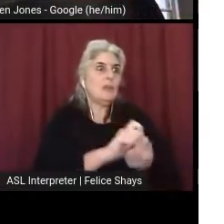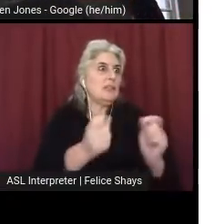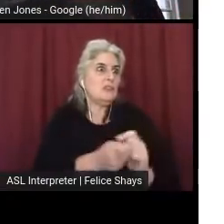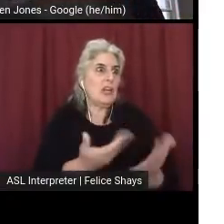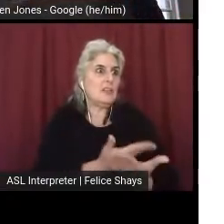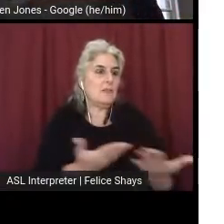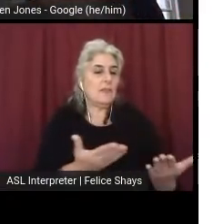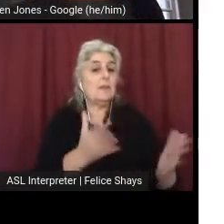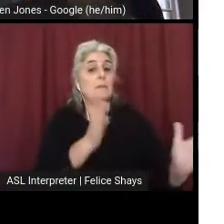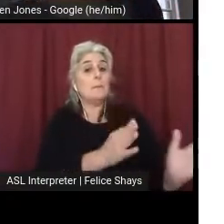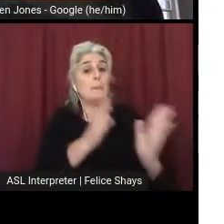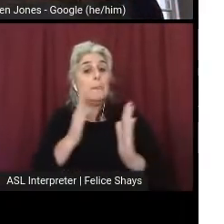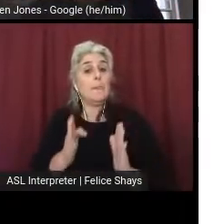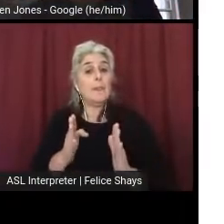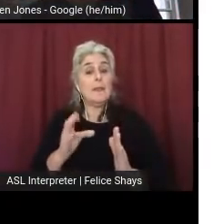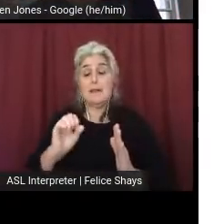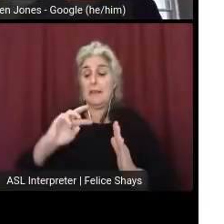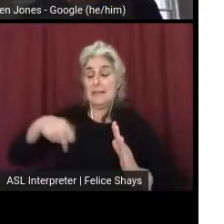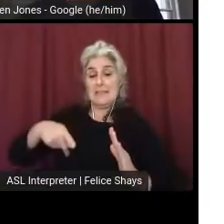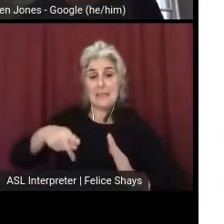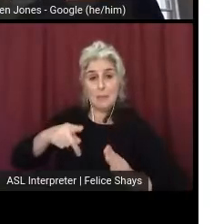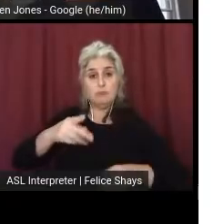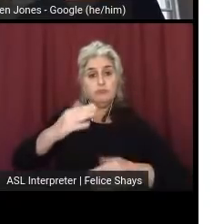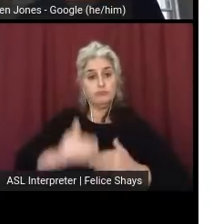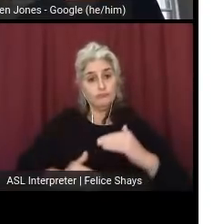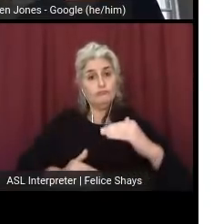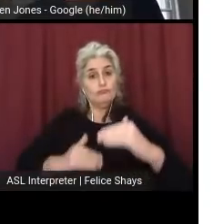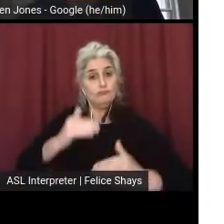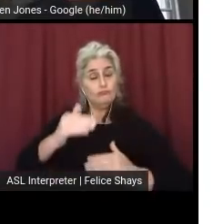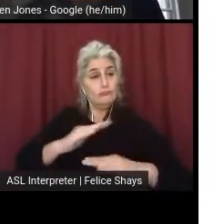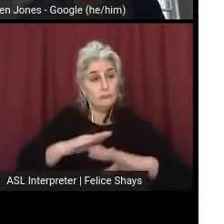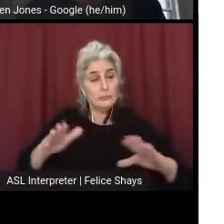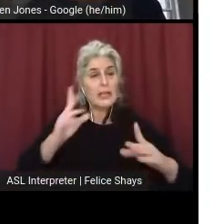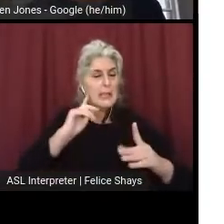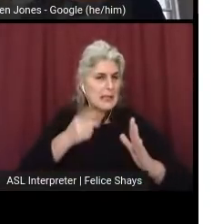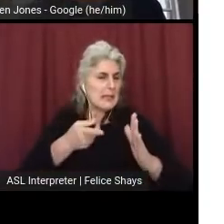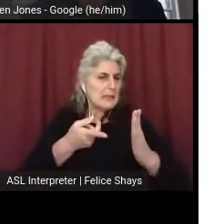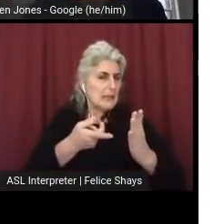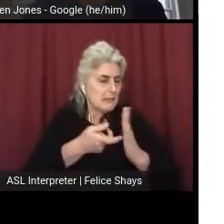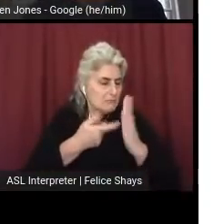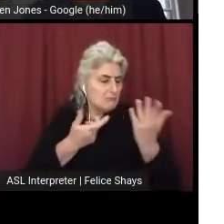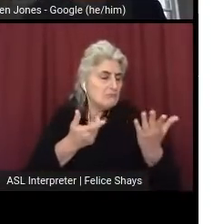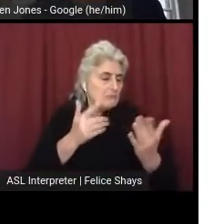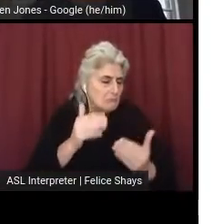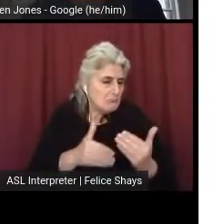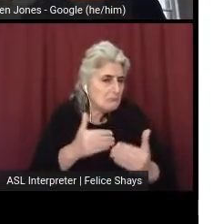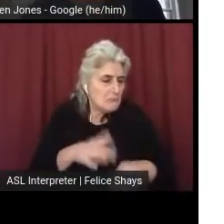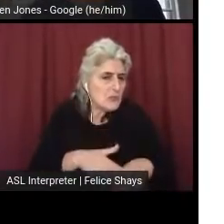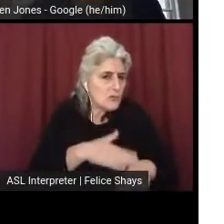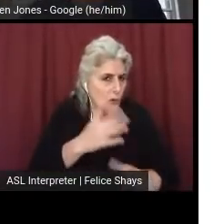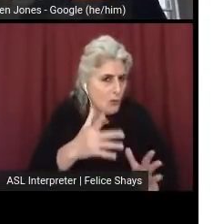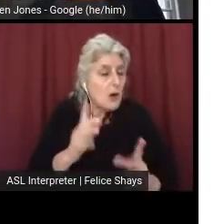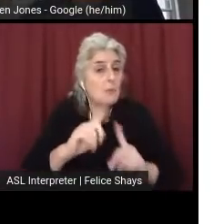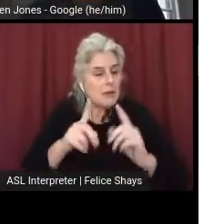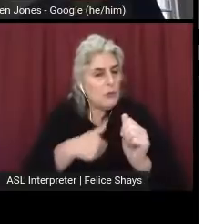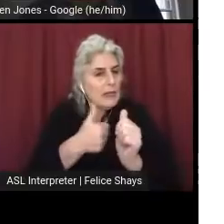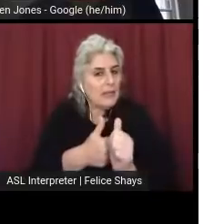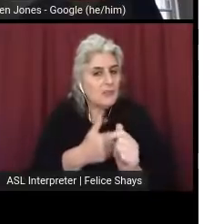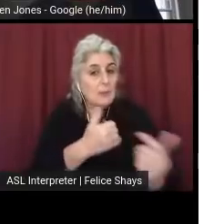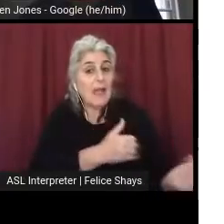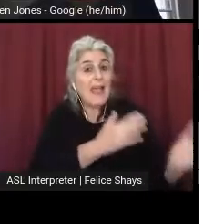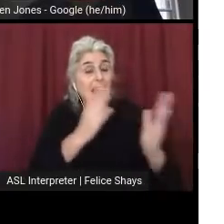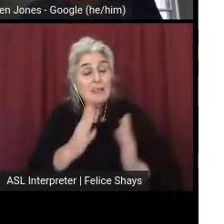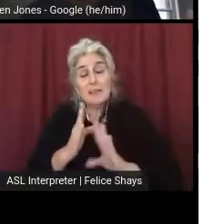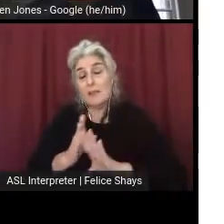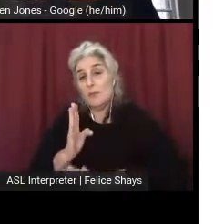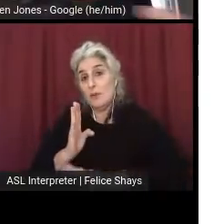can plan for it, resource against it, and have a little bit more time, and then speed up. This is looking at your business and saying, where do we play in